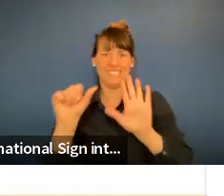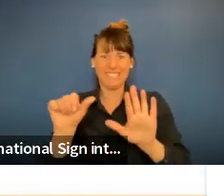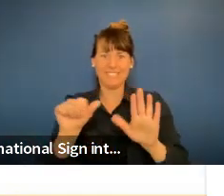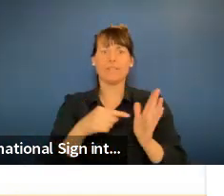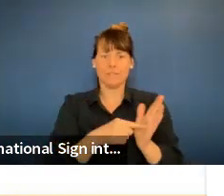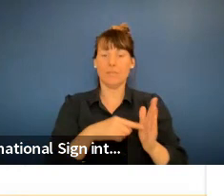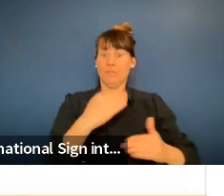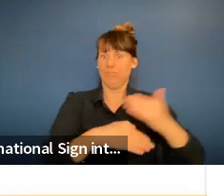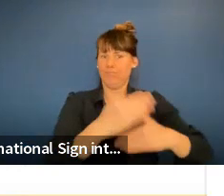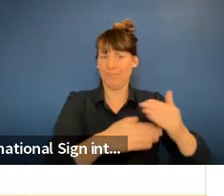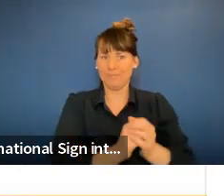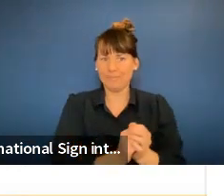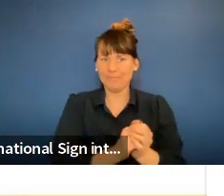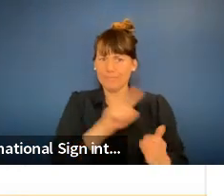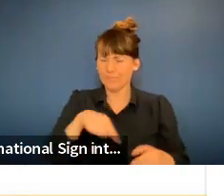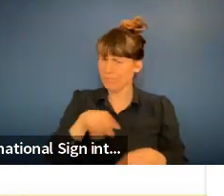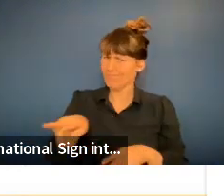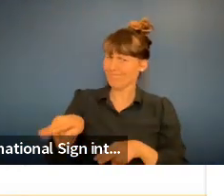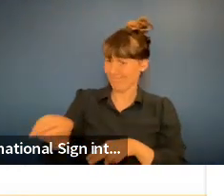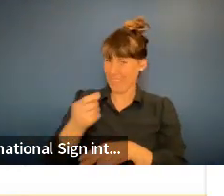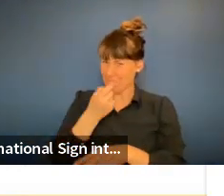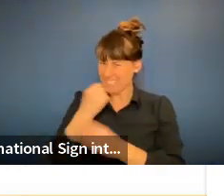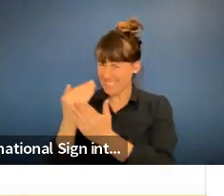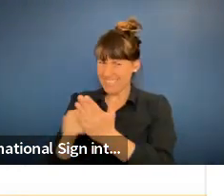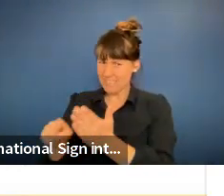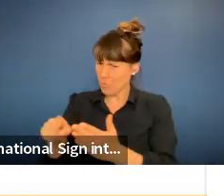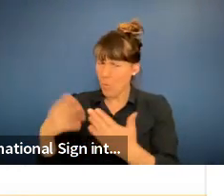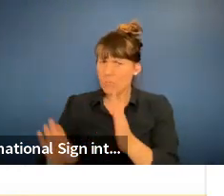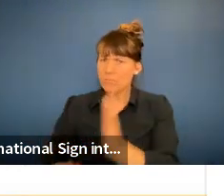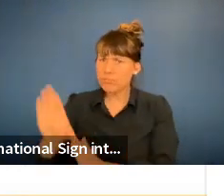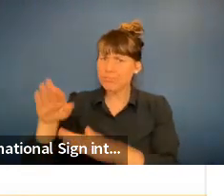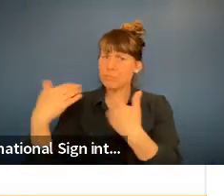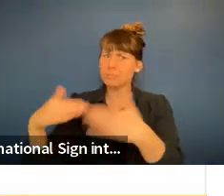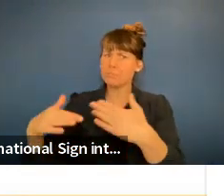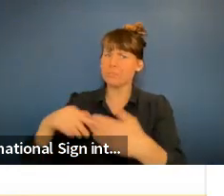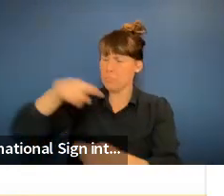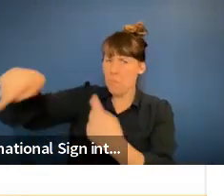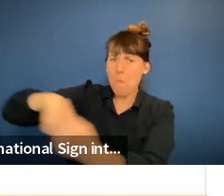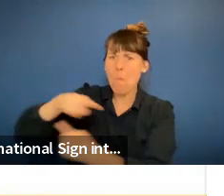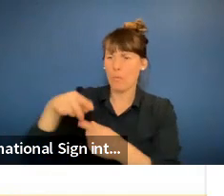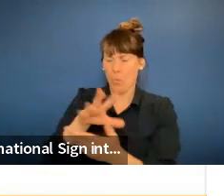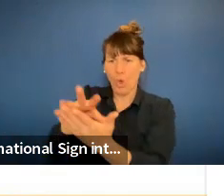rationale on why we developed the list in 2016. Can we have the next slide, please?